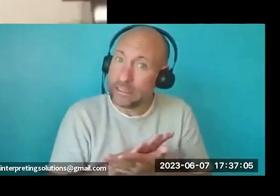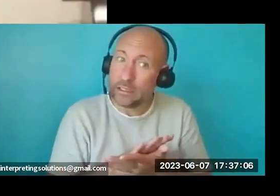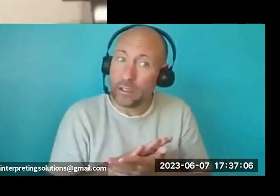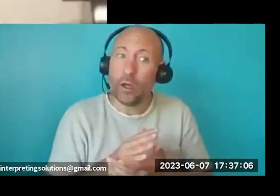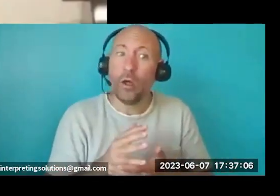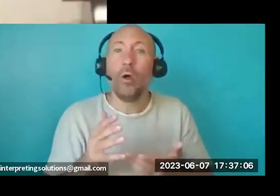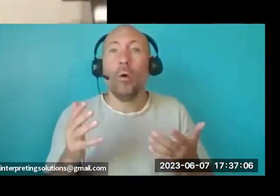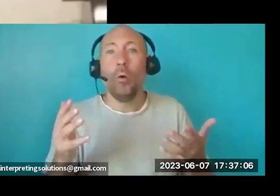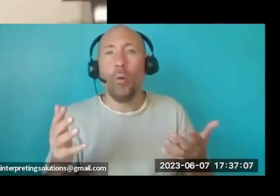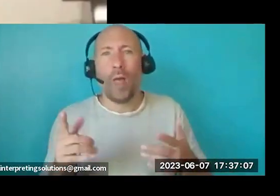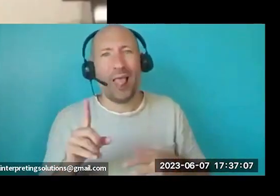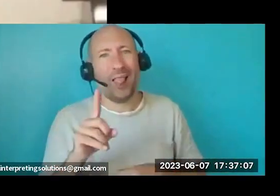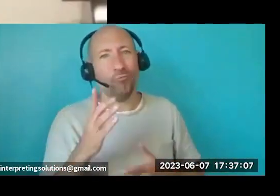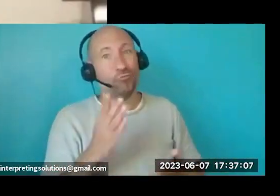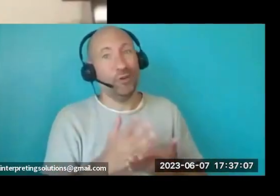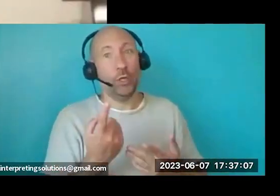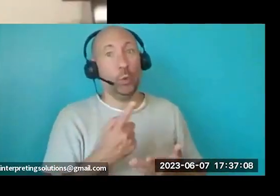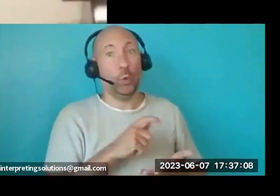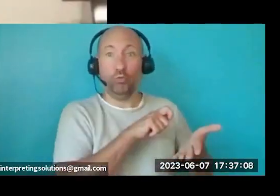the authors actually.